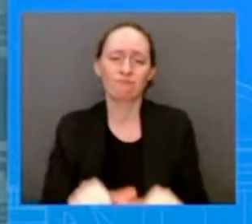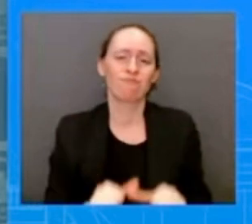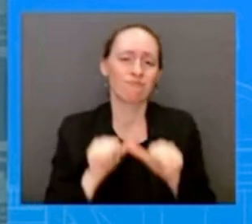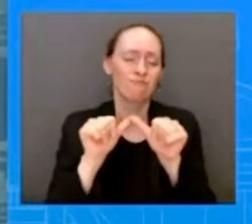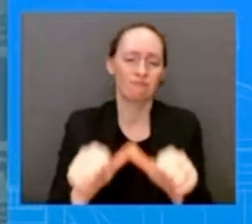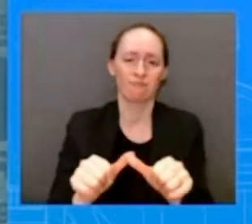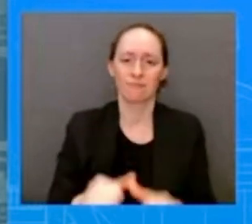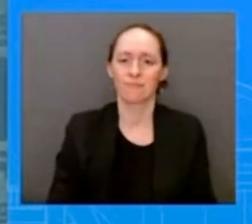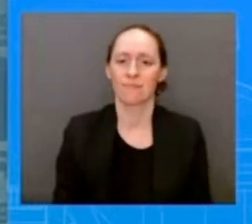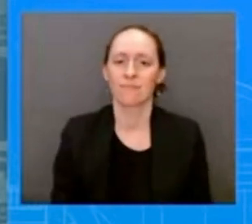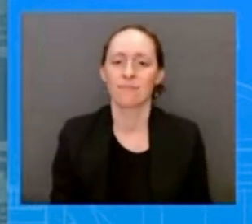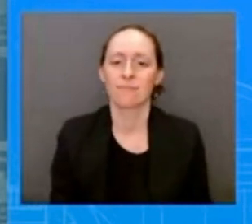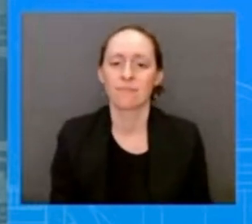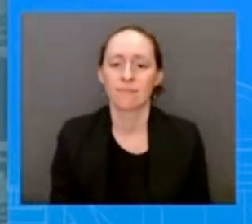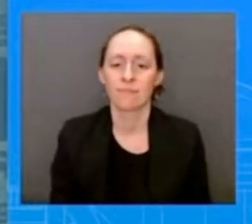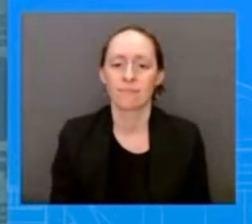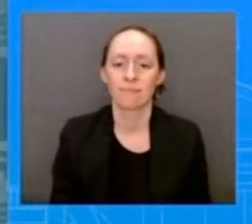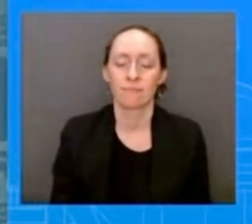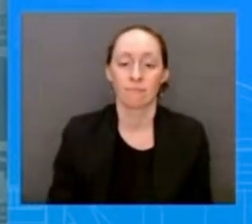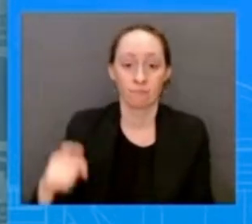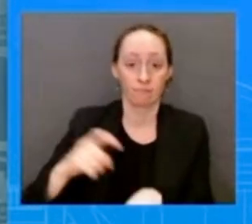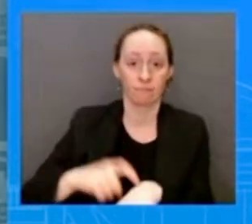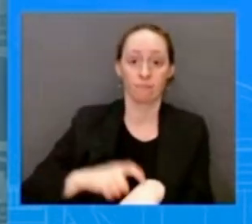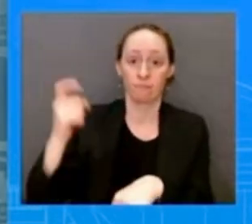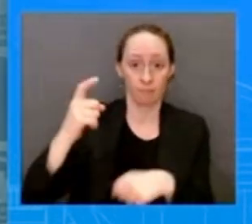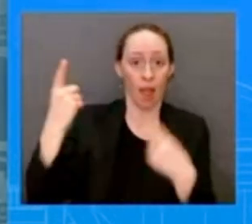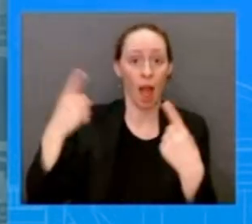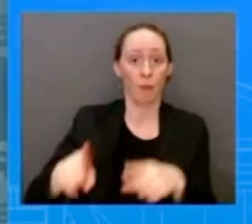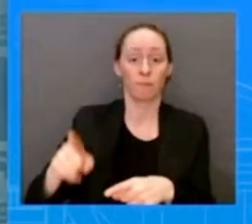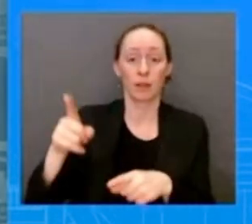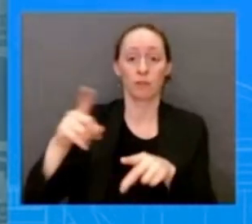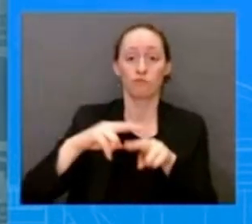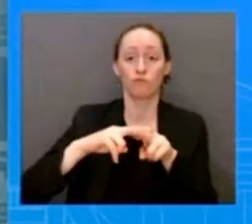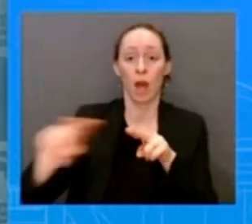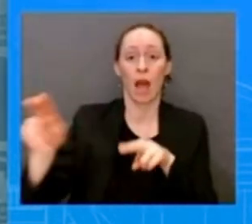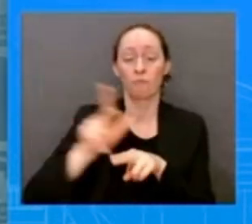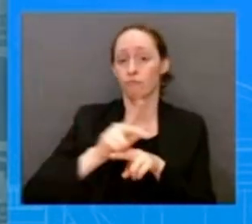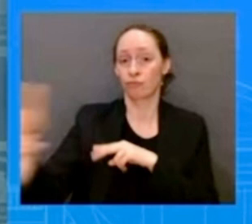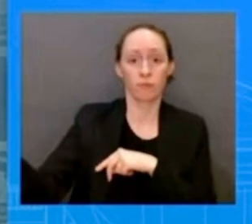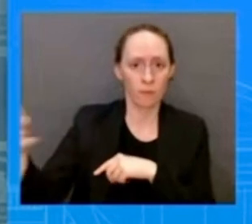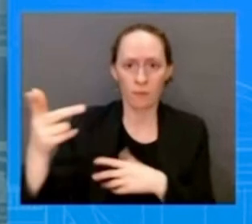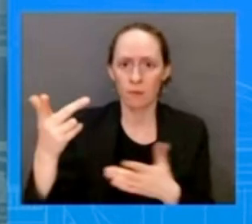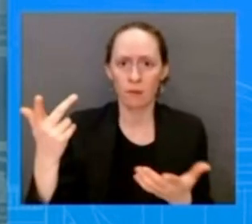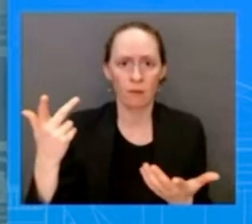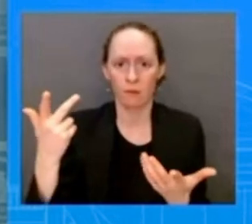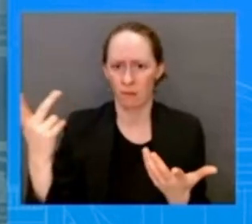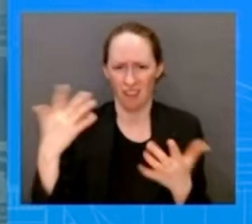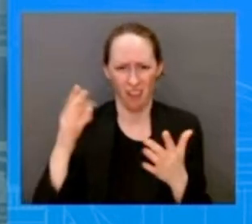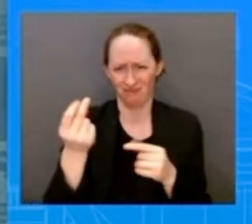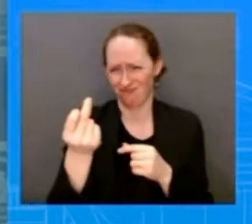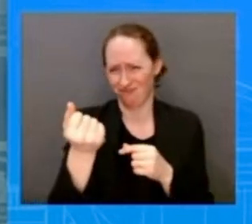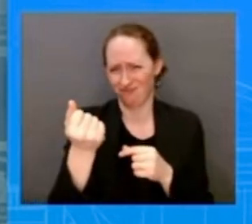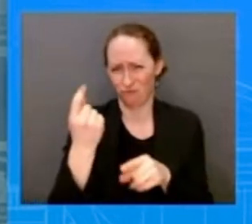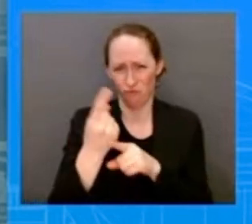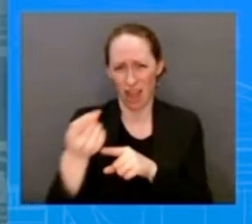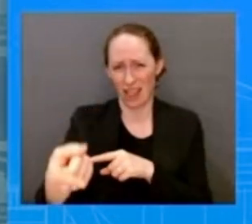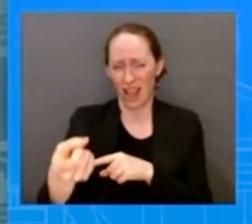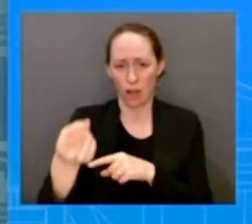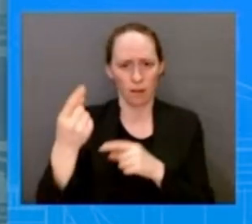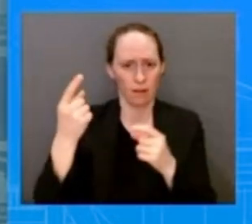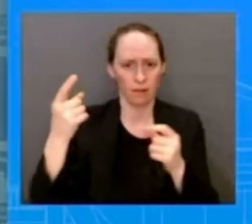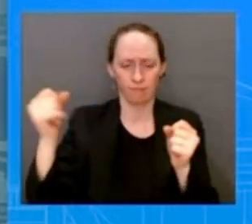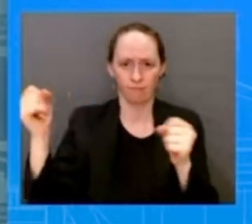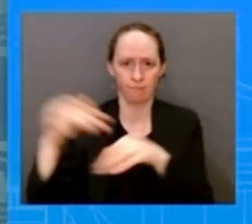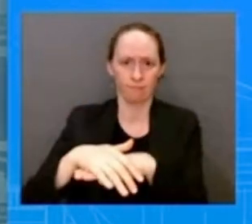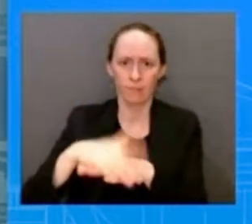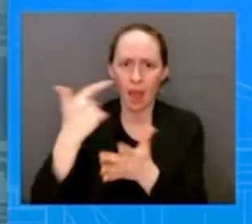happened on February 3rd, hours later, within hours, we had folks on the ground from the EPA making